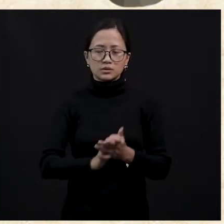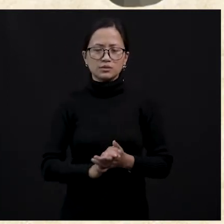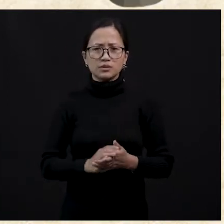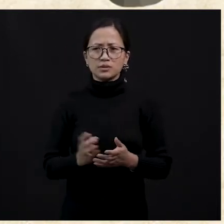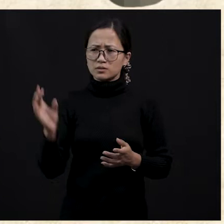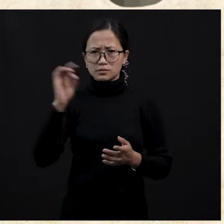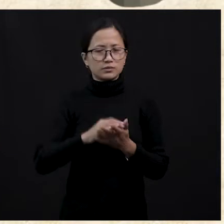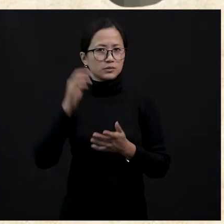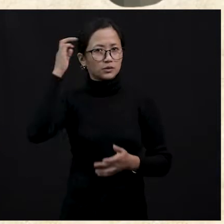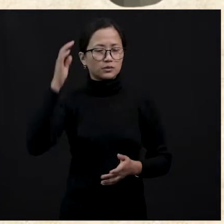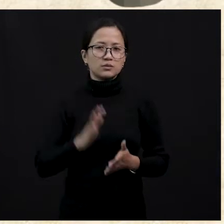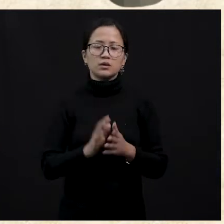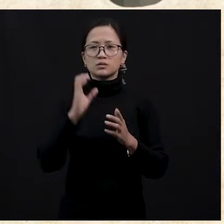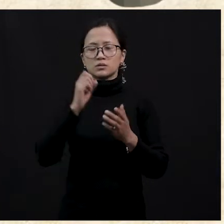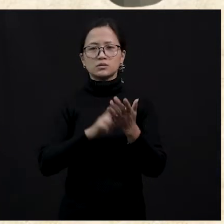his consciousness,